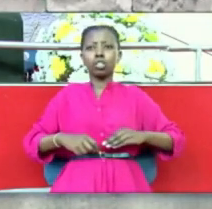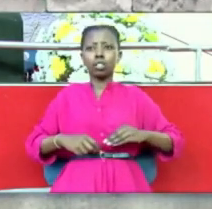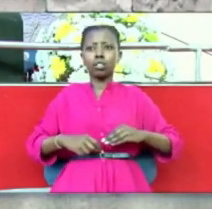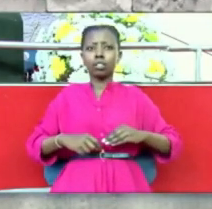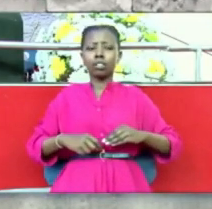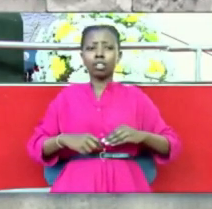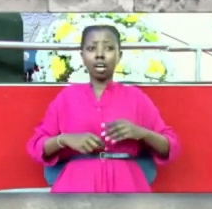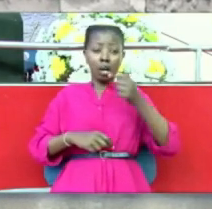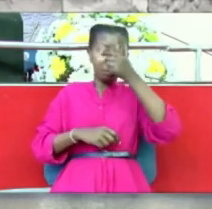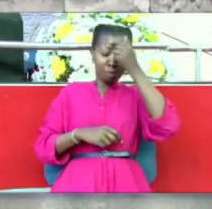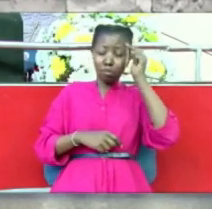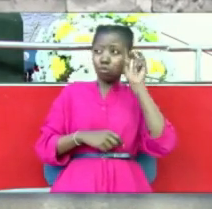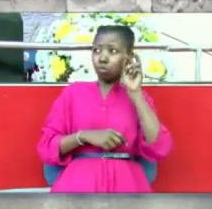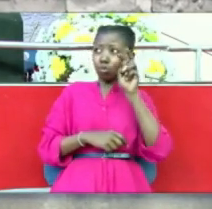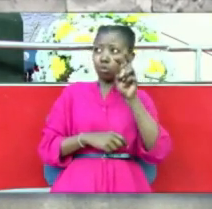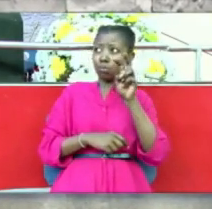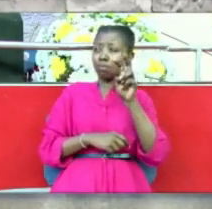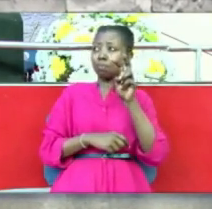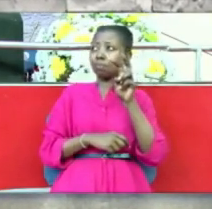Because you see,